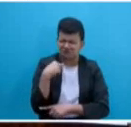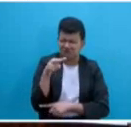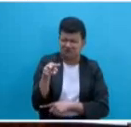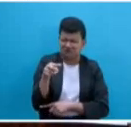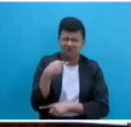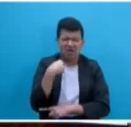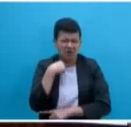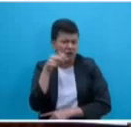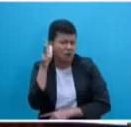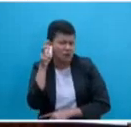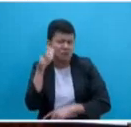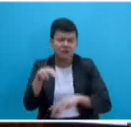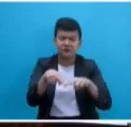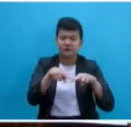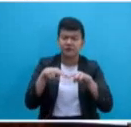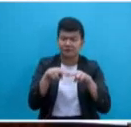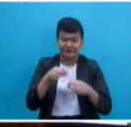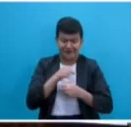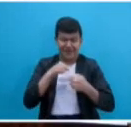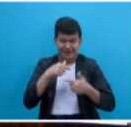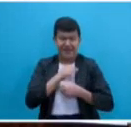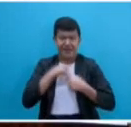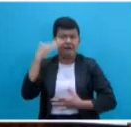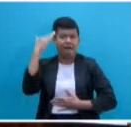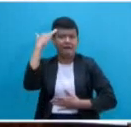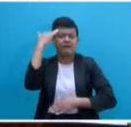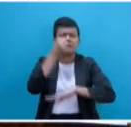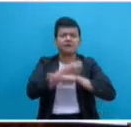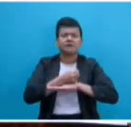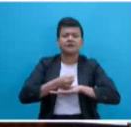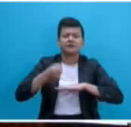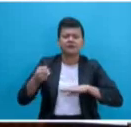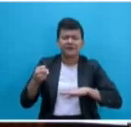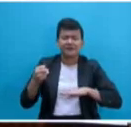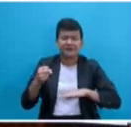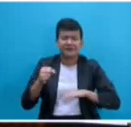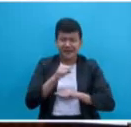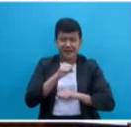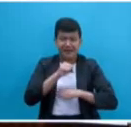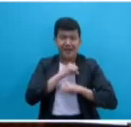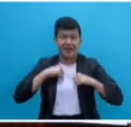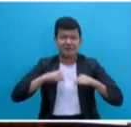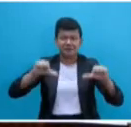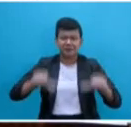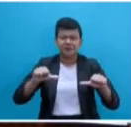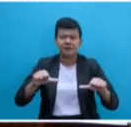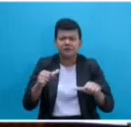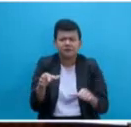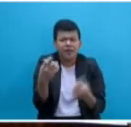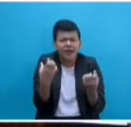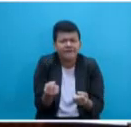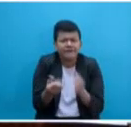Order. Our head of state, Mr. Speaker, sir, our President holds the highest office in the